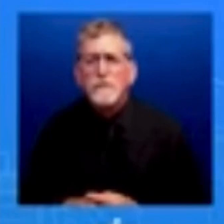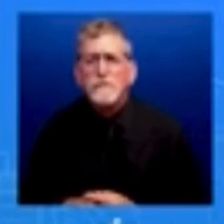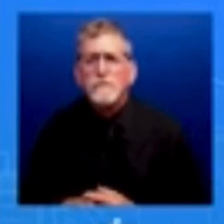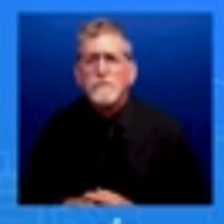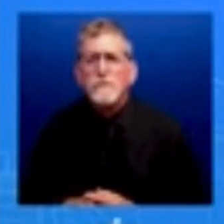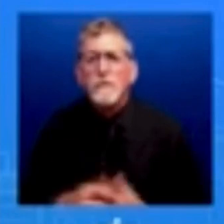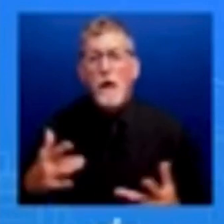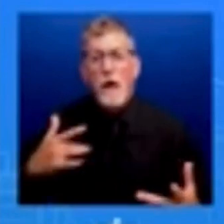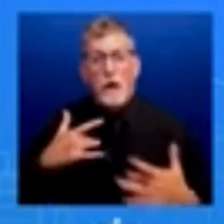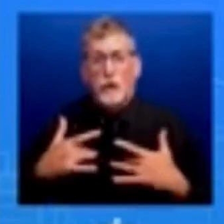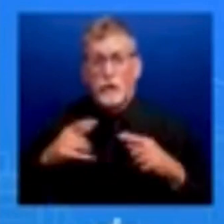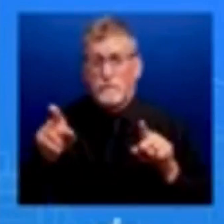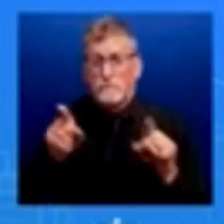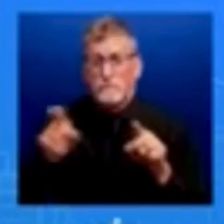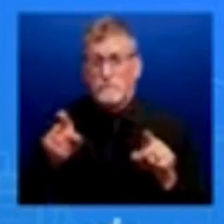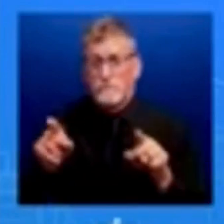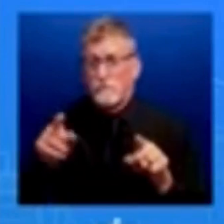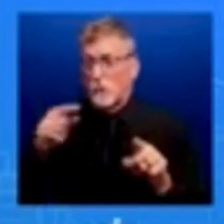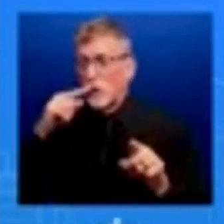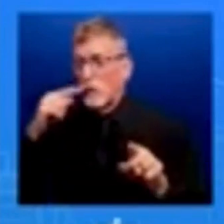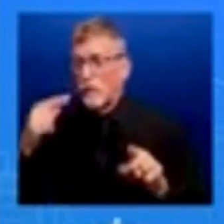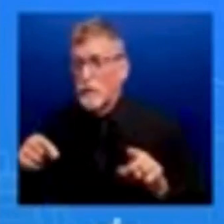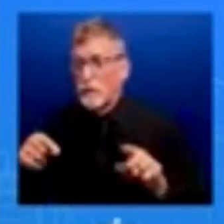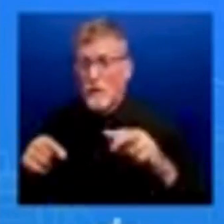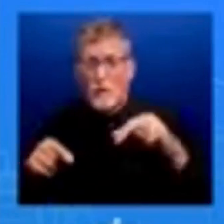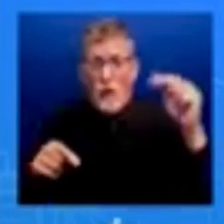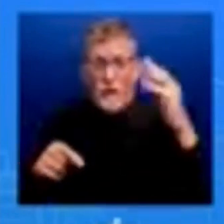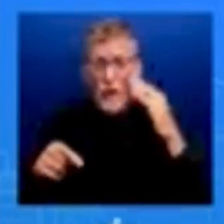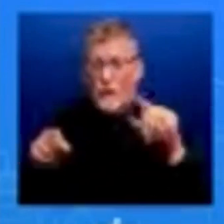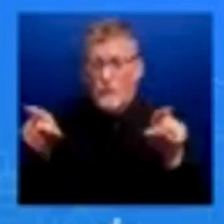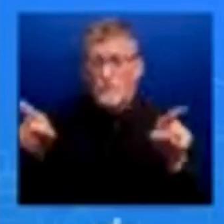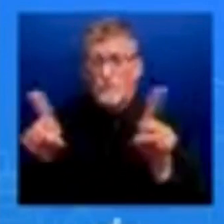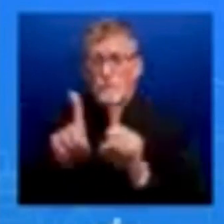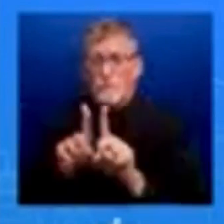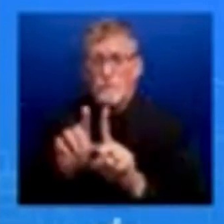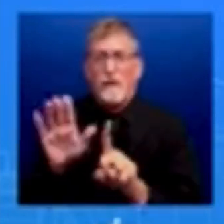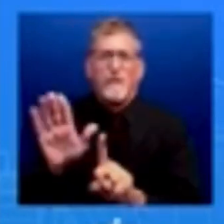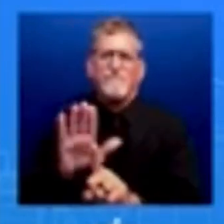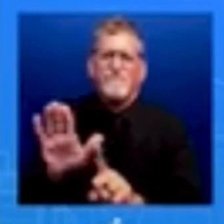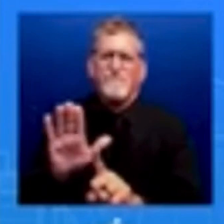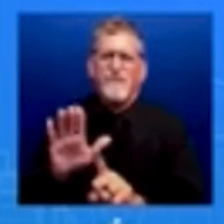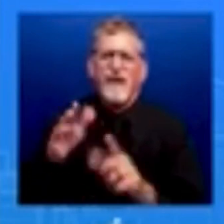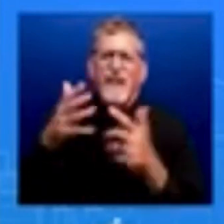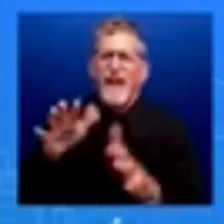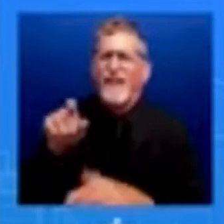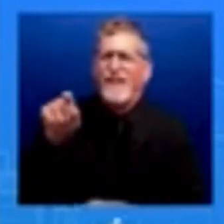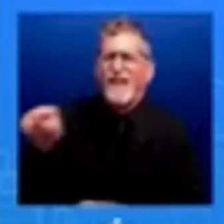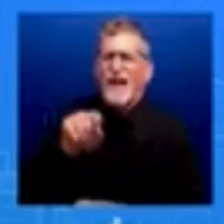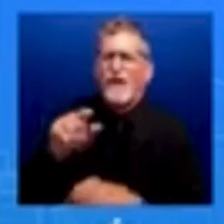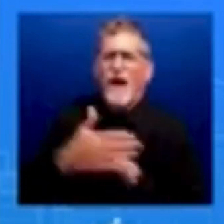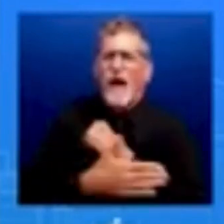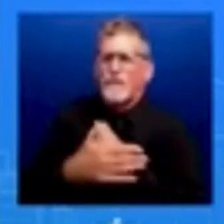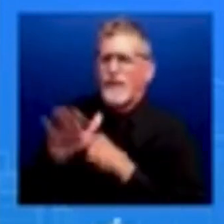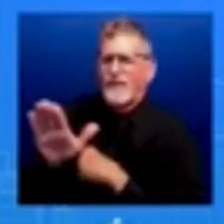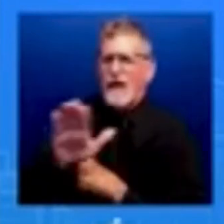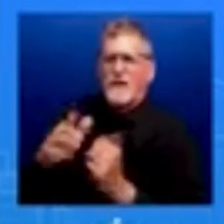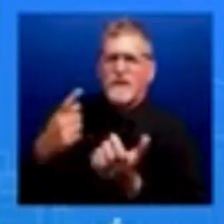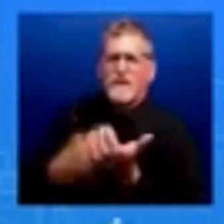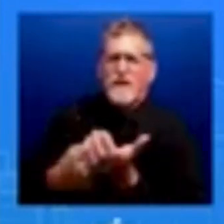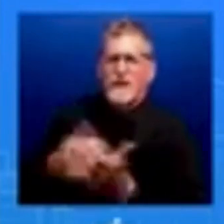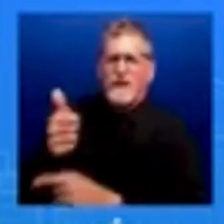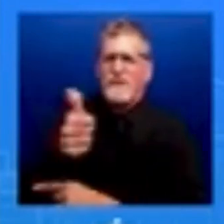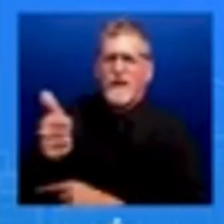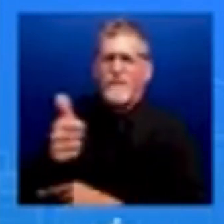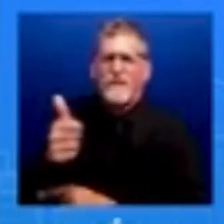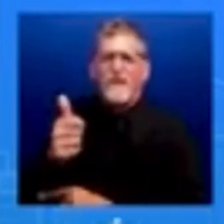leave the two countries to speak for themselves about those any conversations that they have. We've been very clear